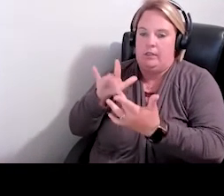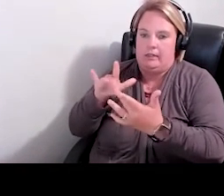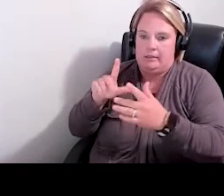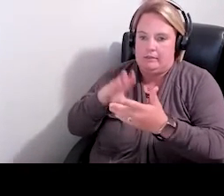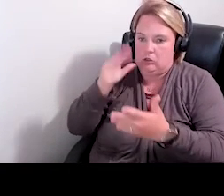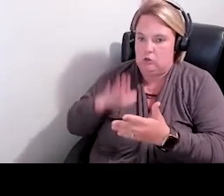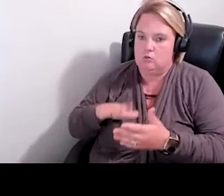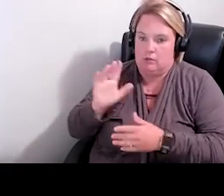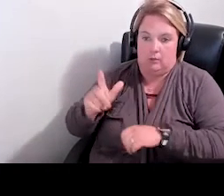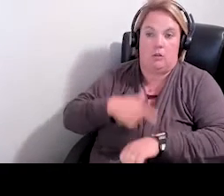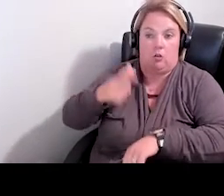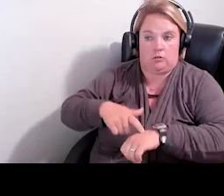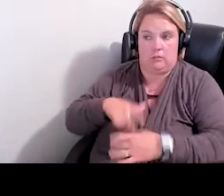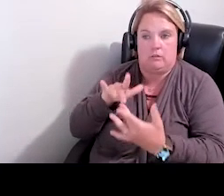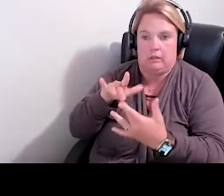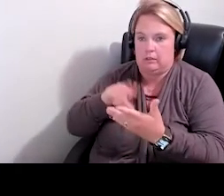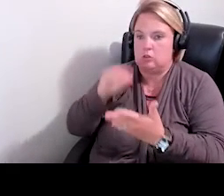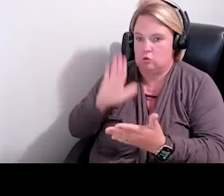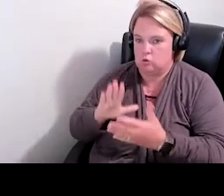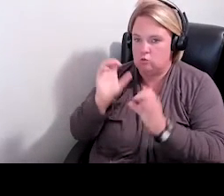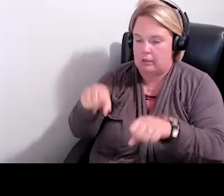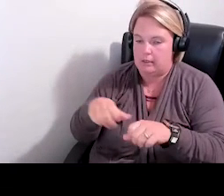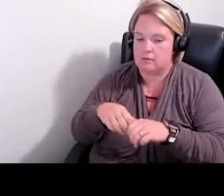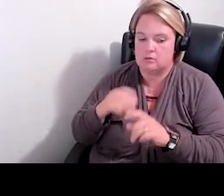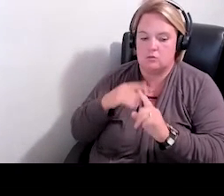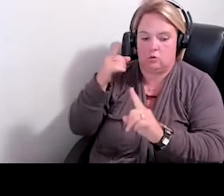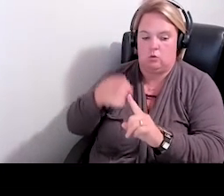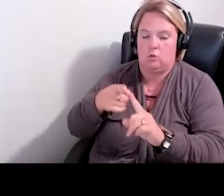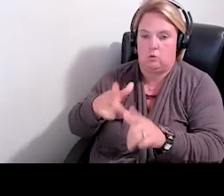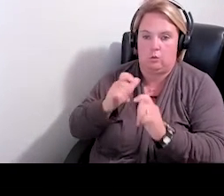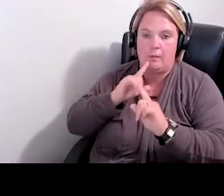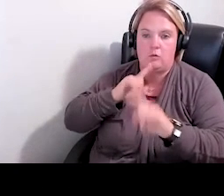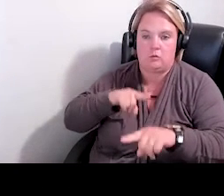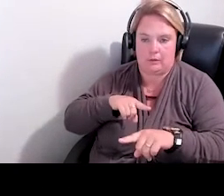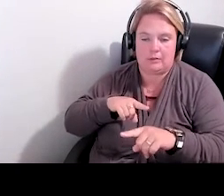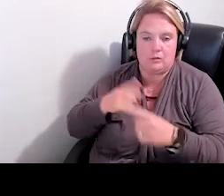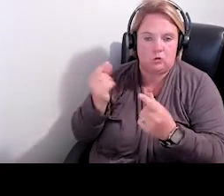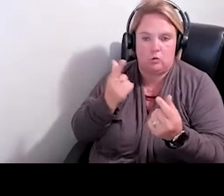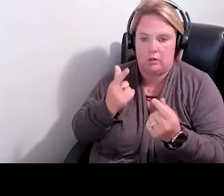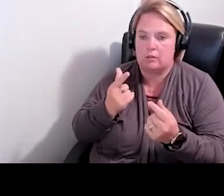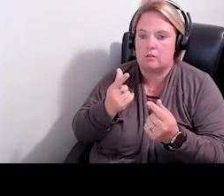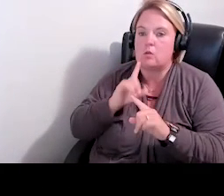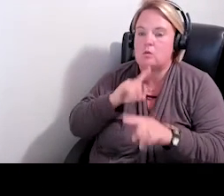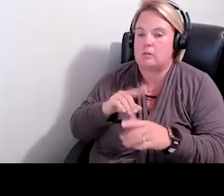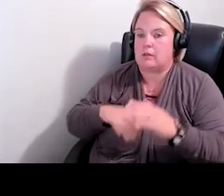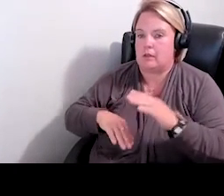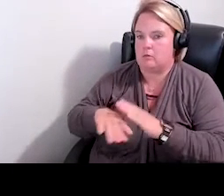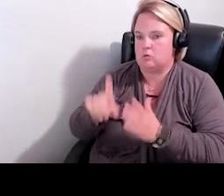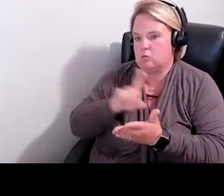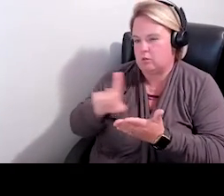can take for a long time. So the goal is with the rapid response is to respond within 2 weeks, week or